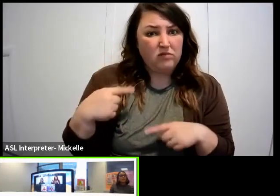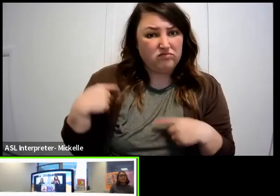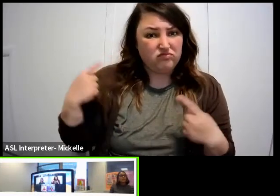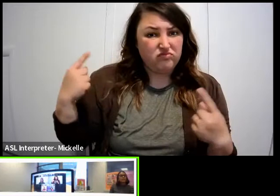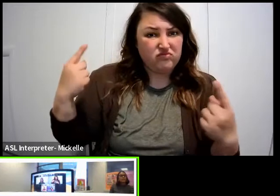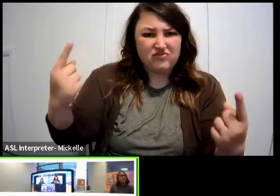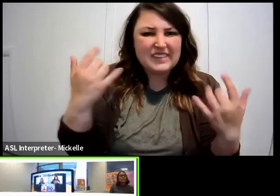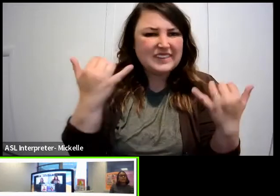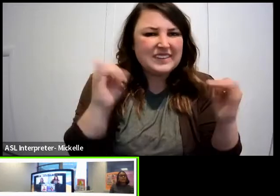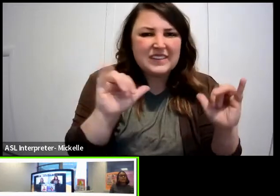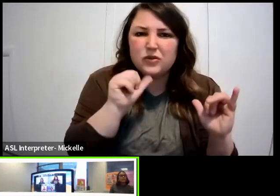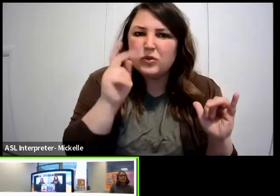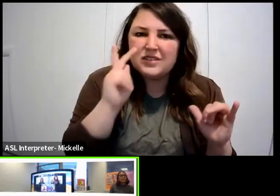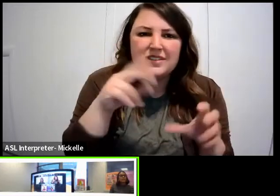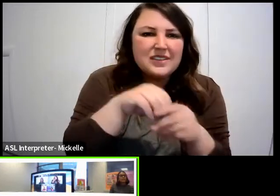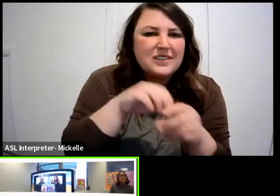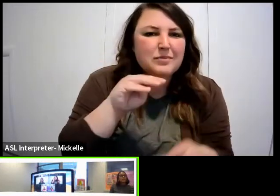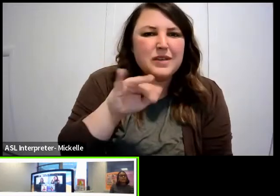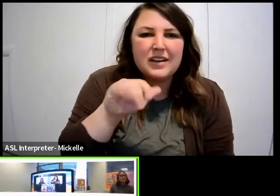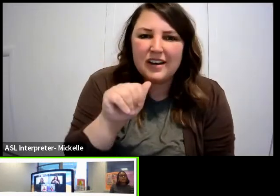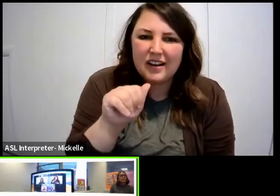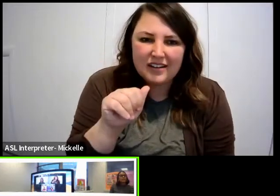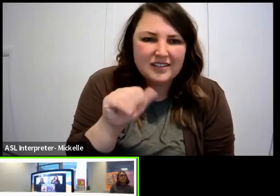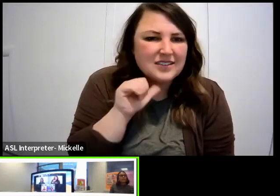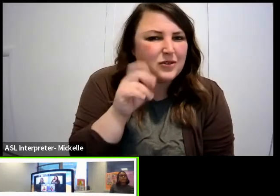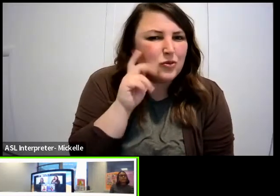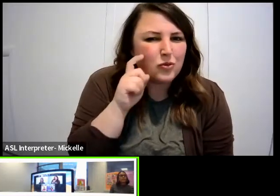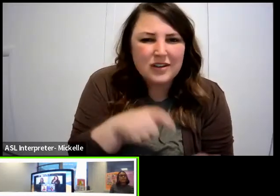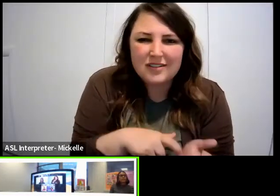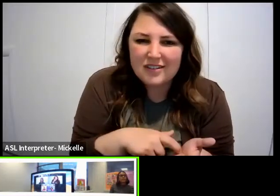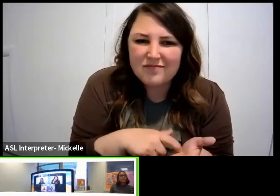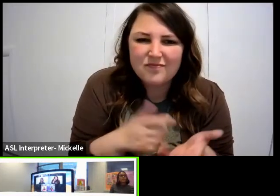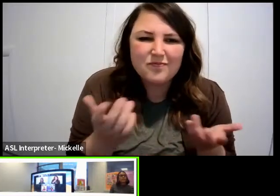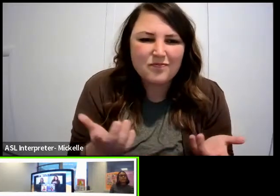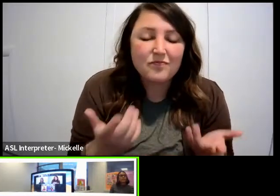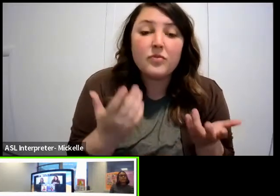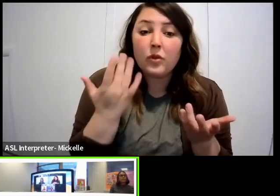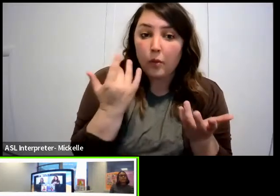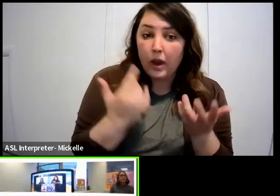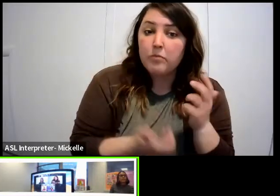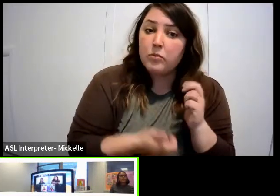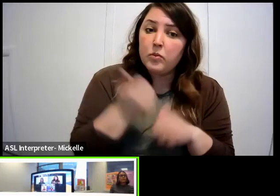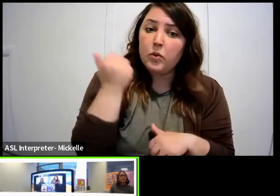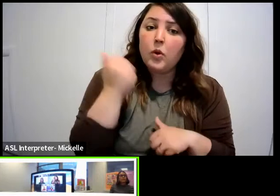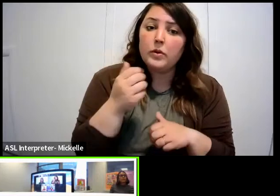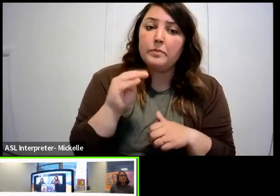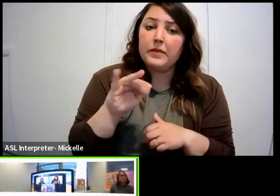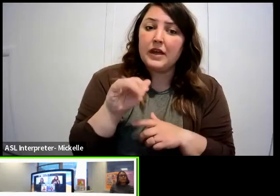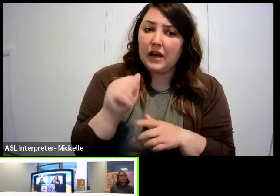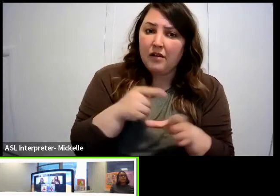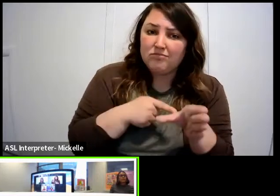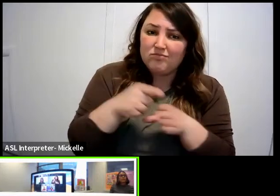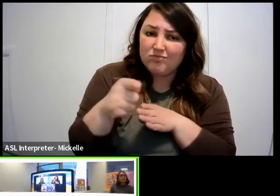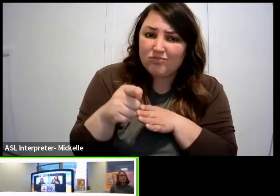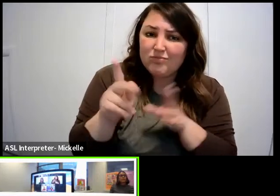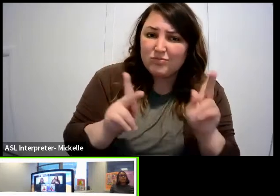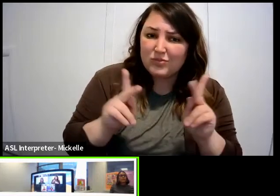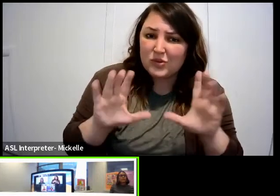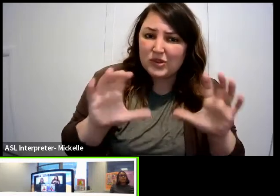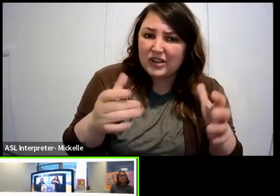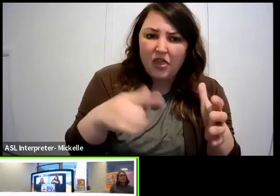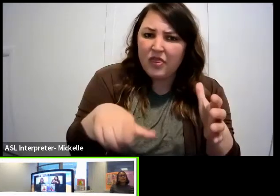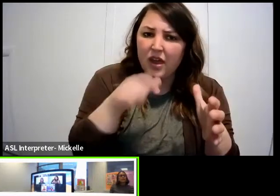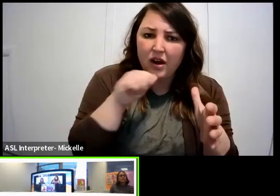that in the media. This is because most media practitioners are not aware of